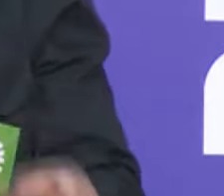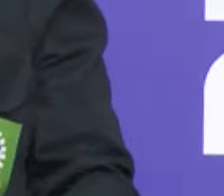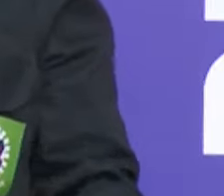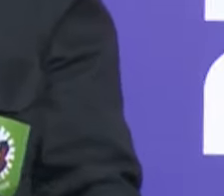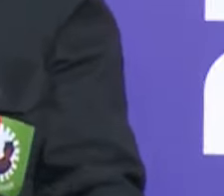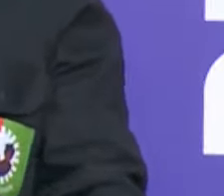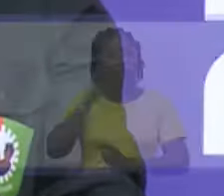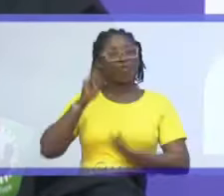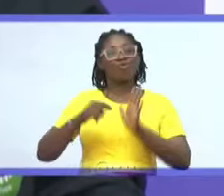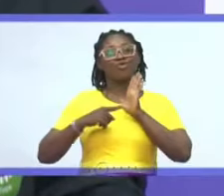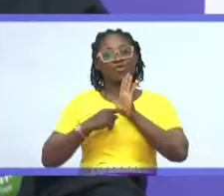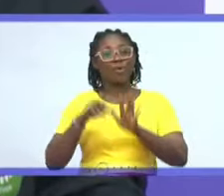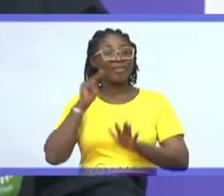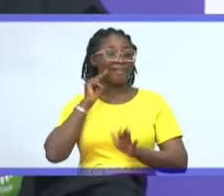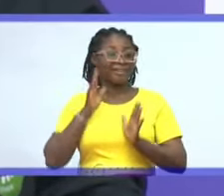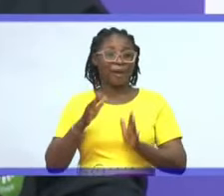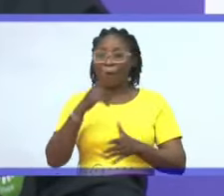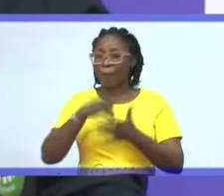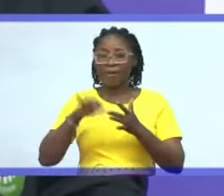they've never seen before.